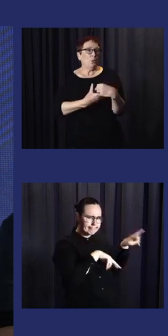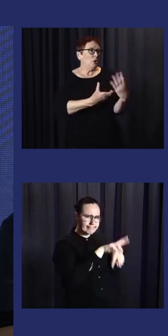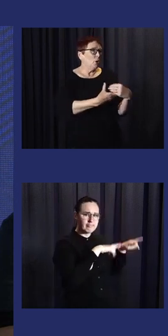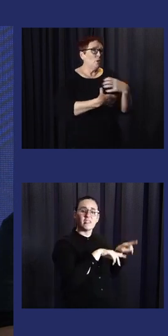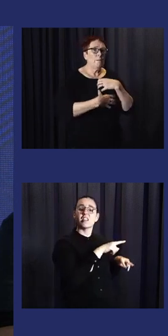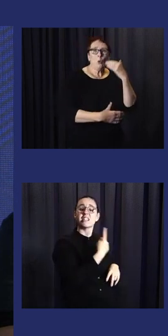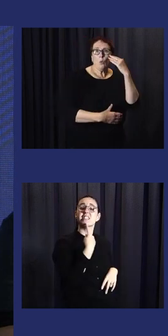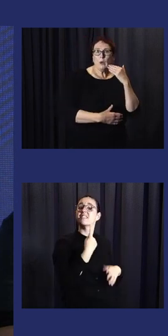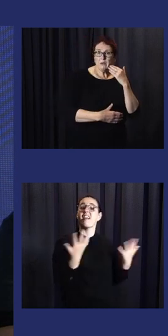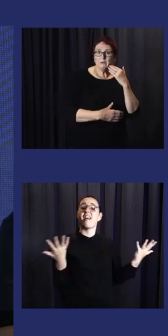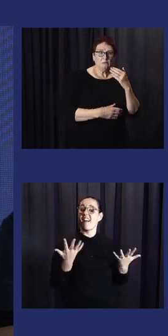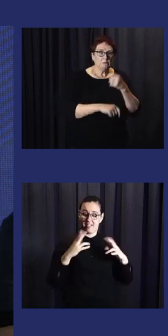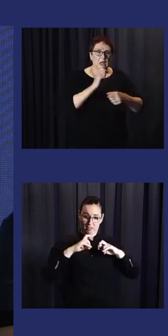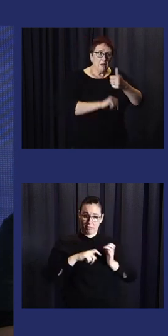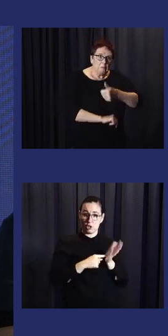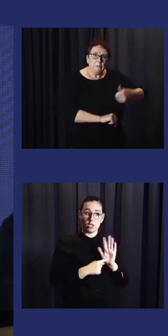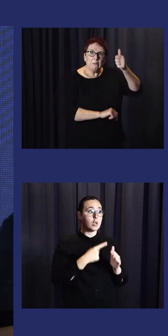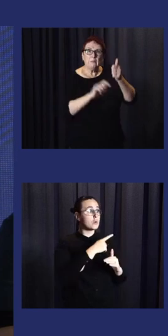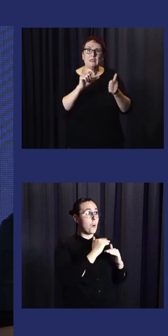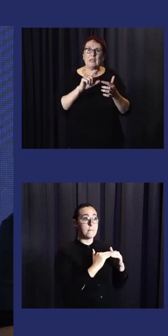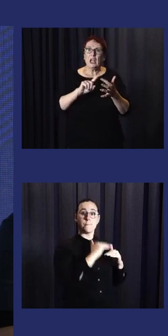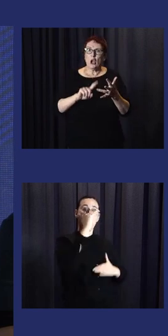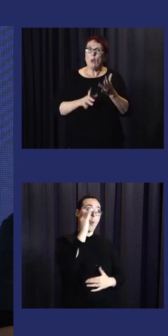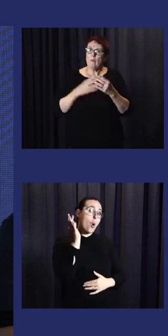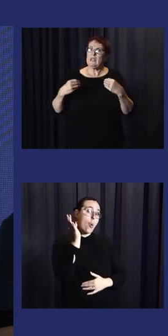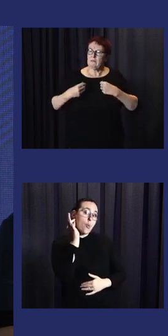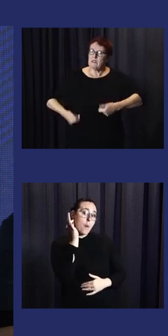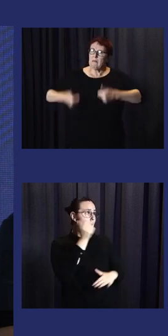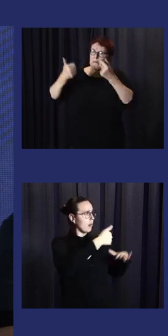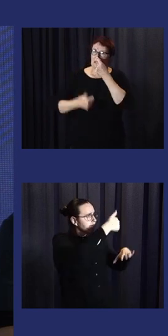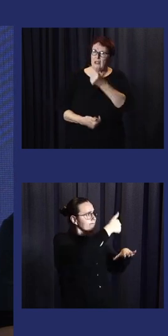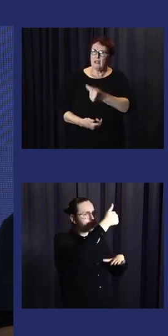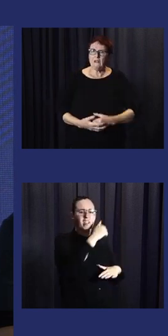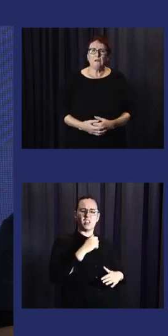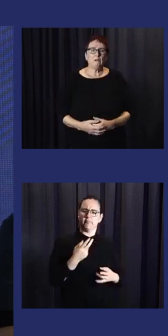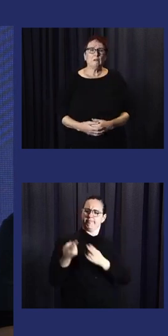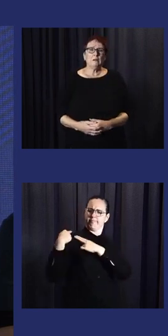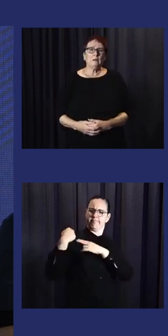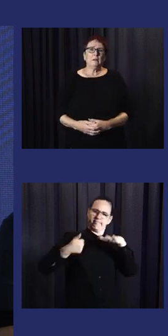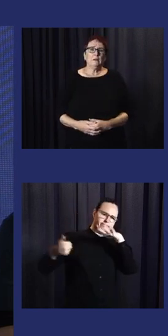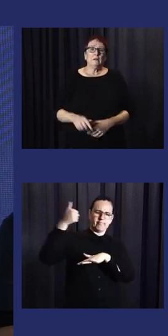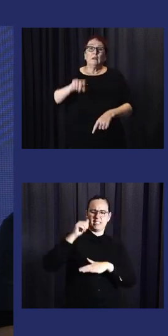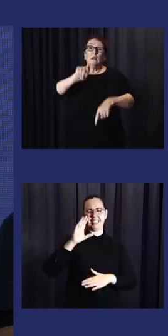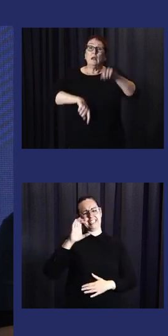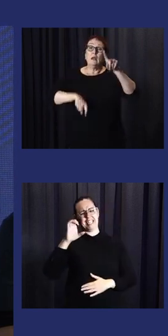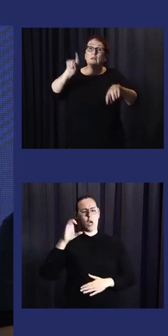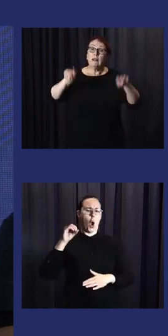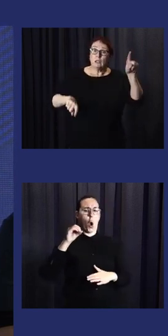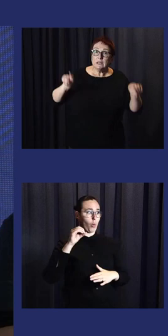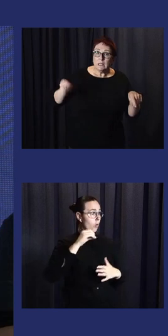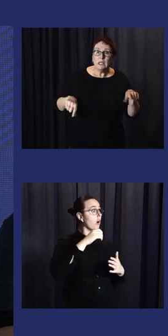women in chief executive officers' positions exist. And diversity brings, of